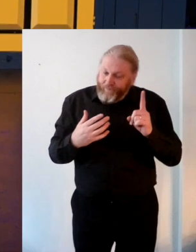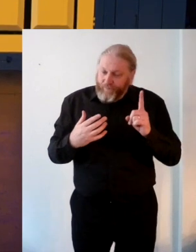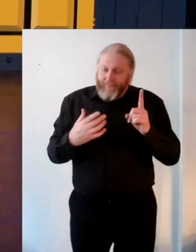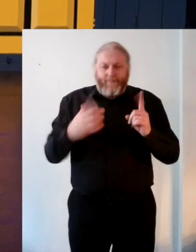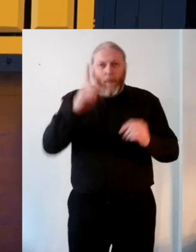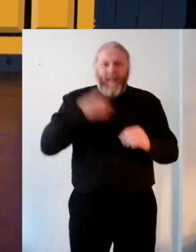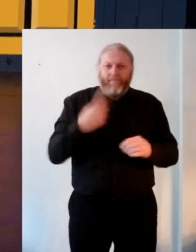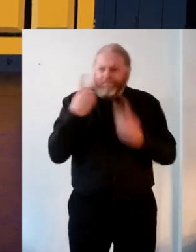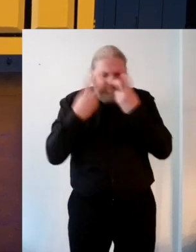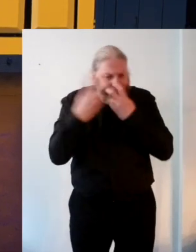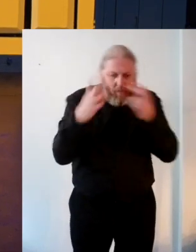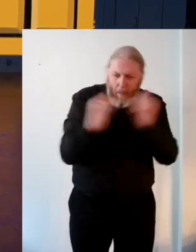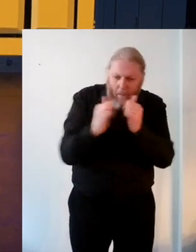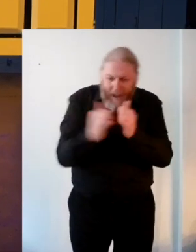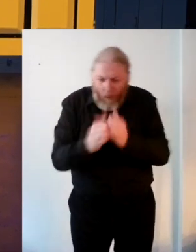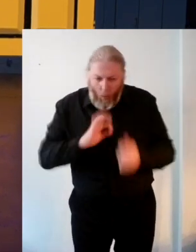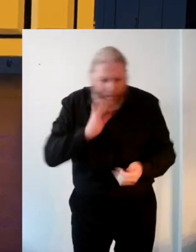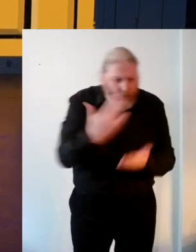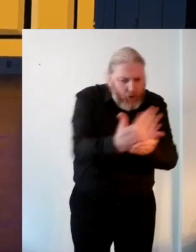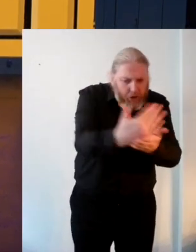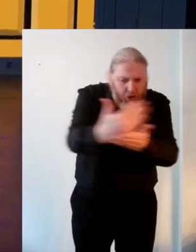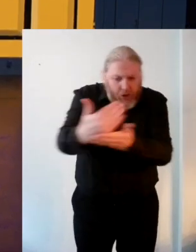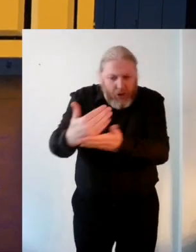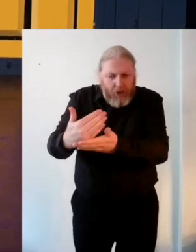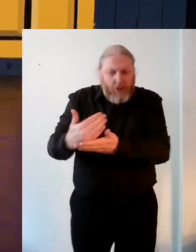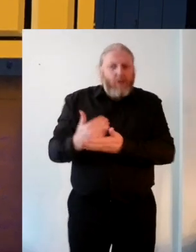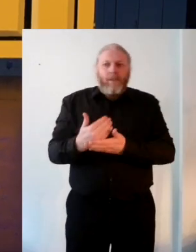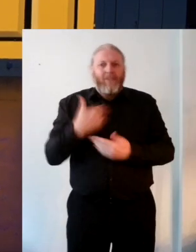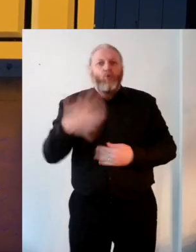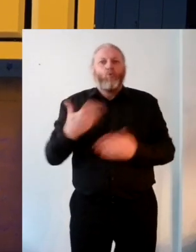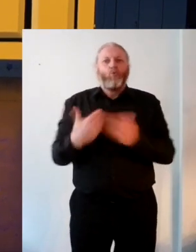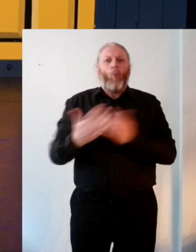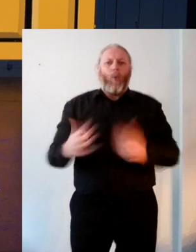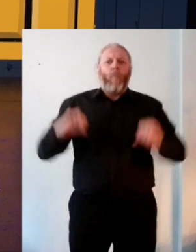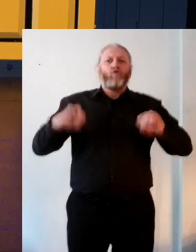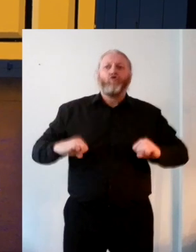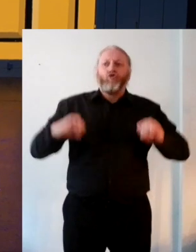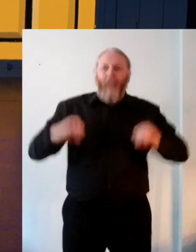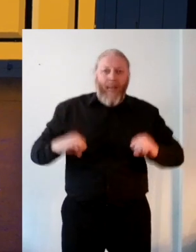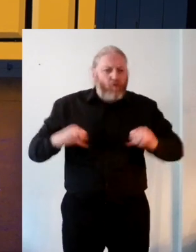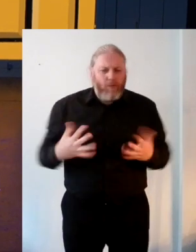Try to get it now. Let's pop it up there like that. Just sort my chair out.